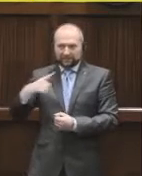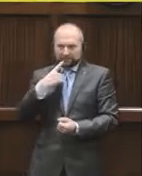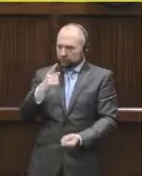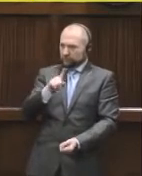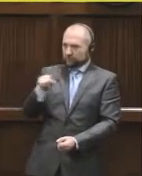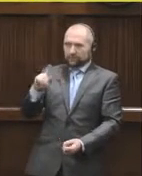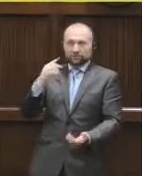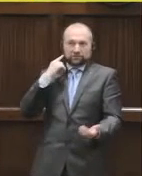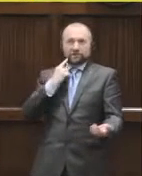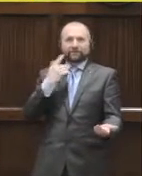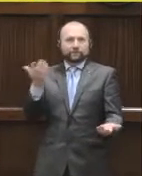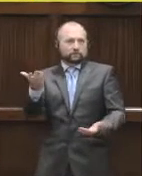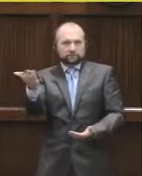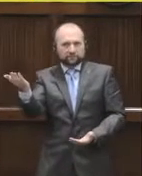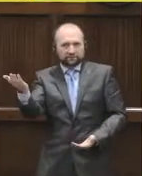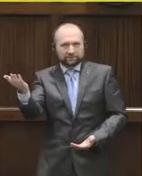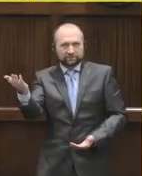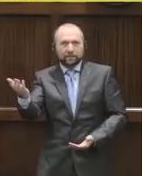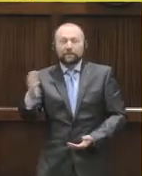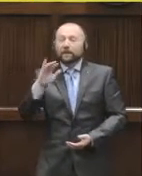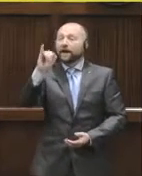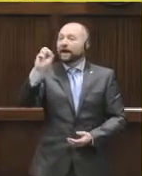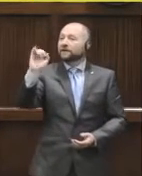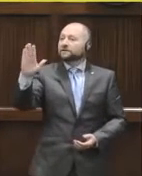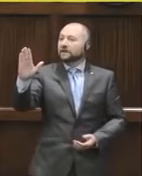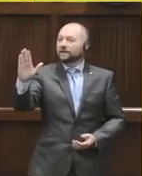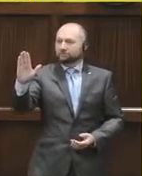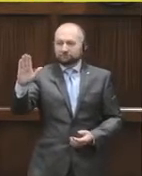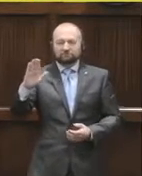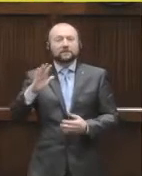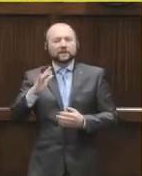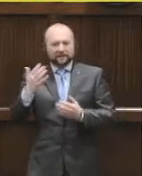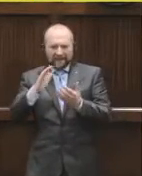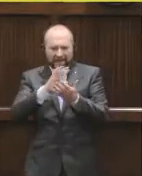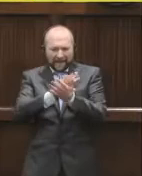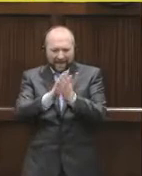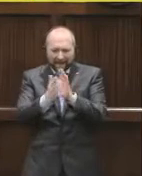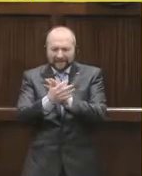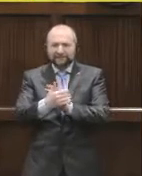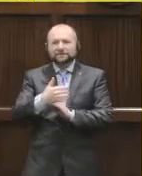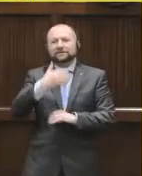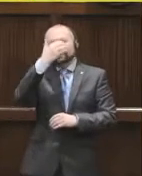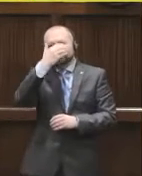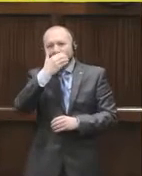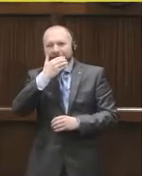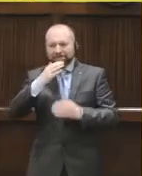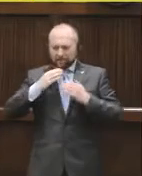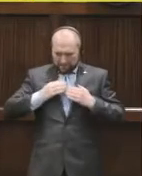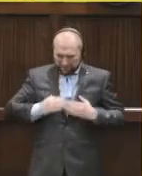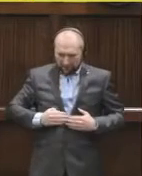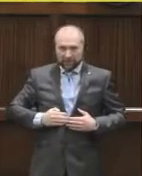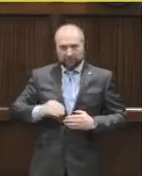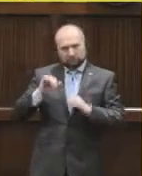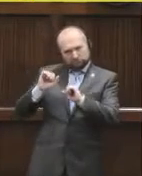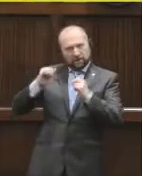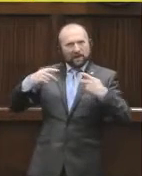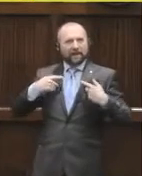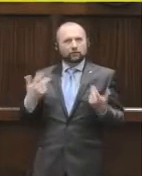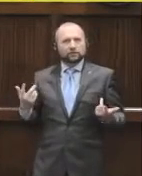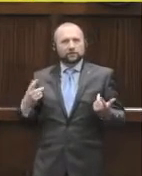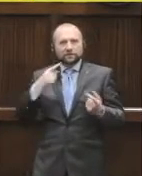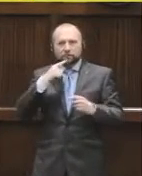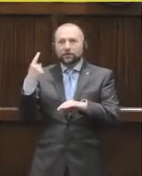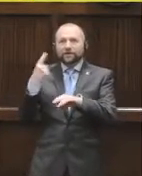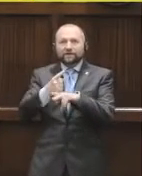Language, ISL, is a language of the face, hands and body that has been in